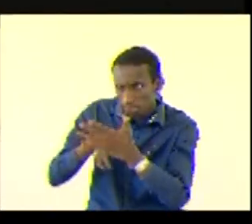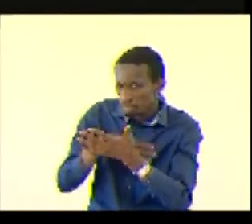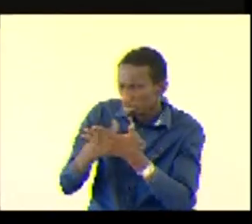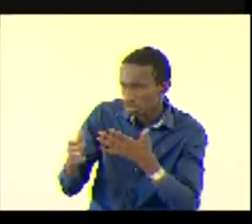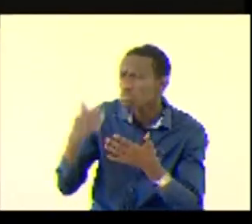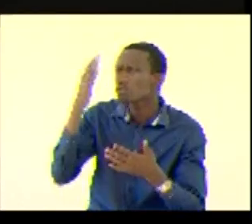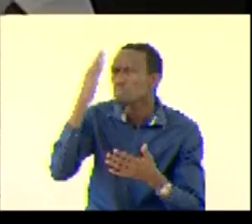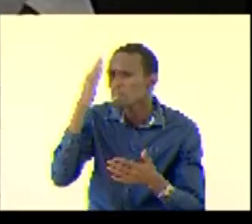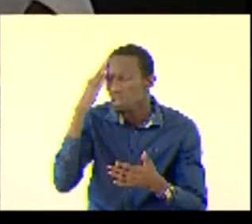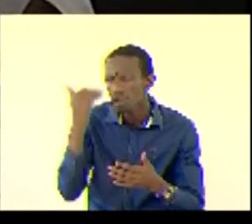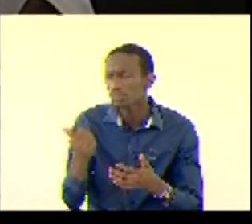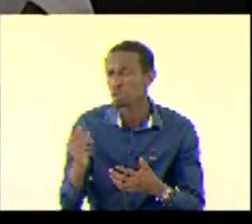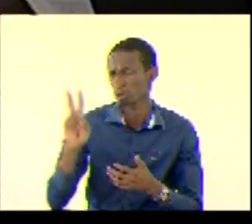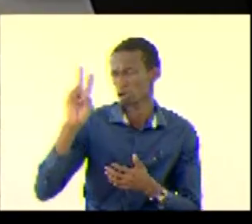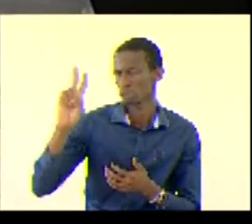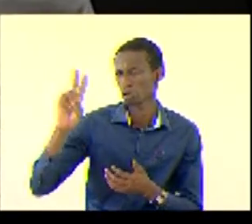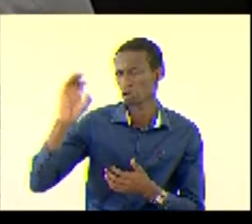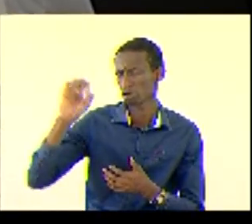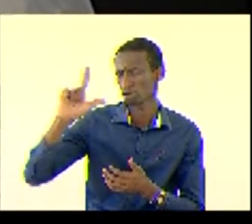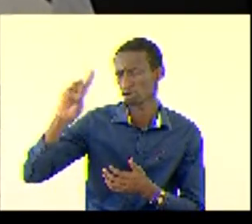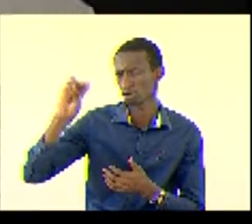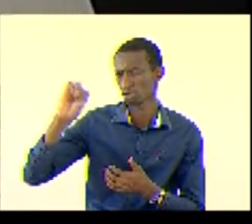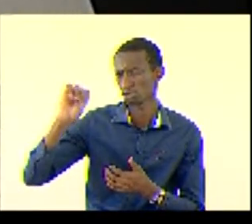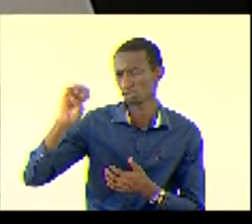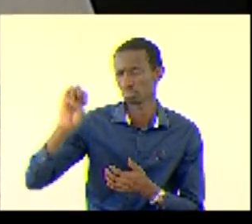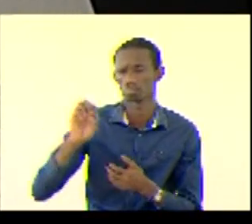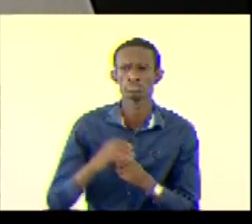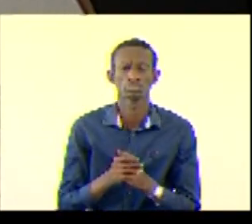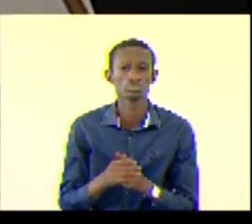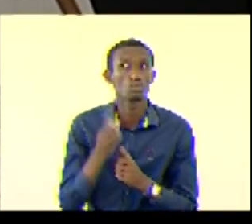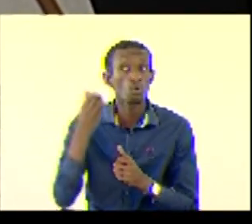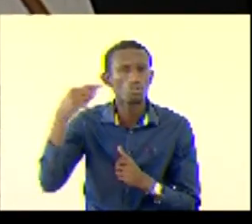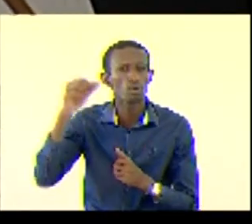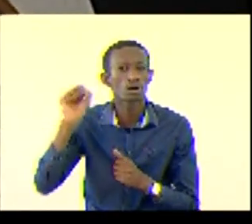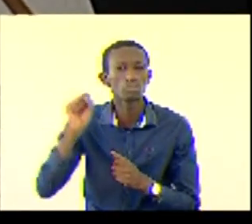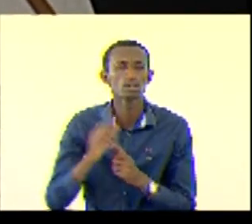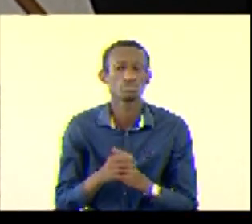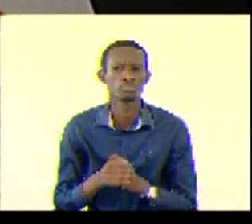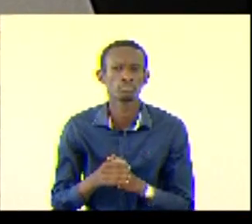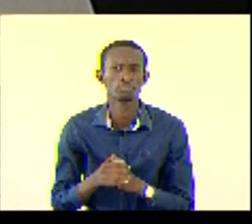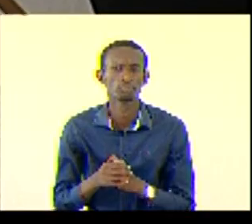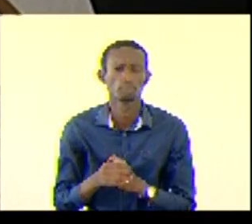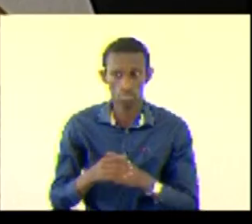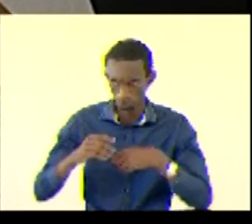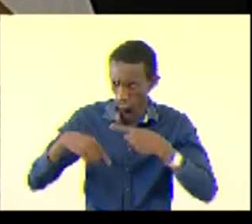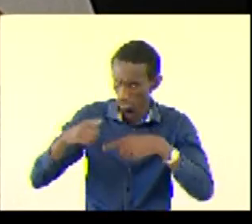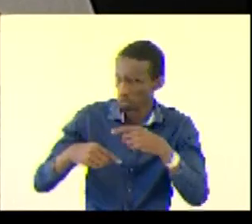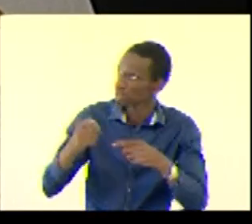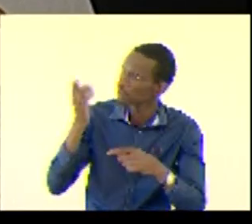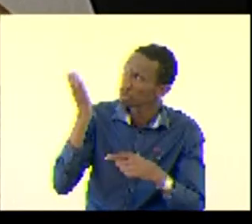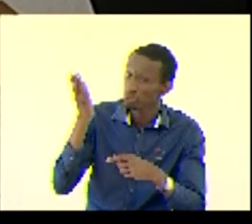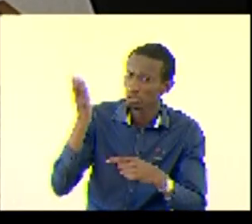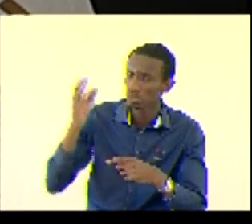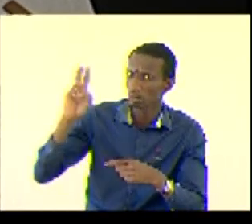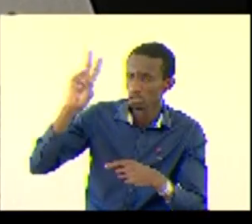volume of the gas produced before 30 seconds. So we are moving. This is the volume of the gas here. So you